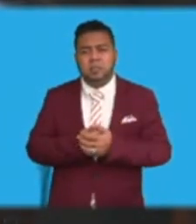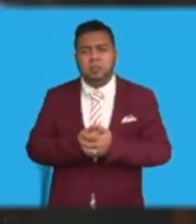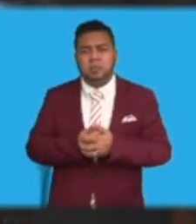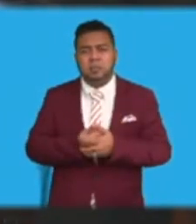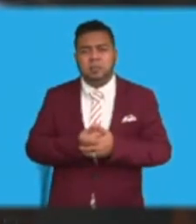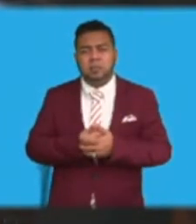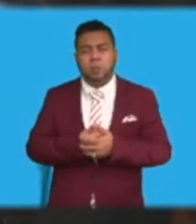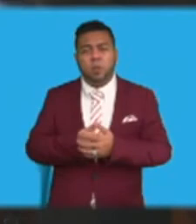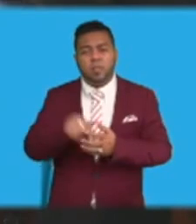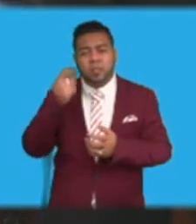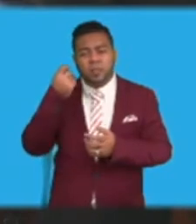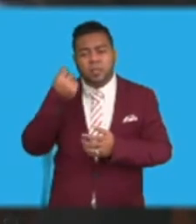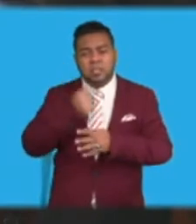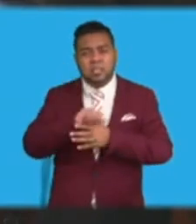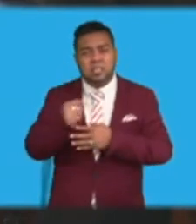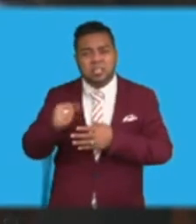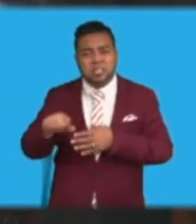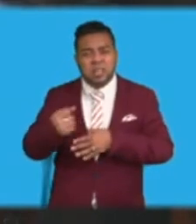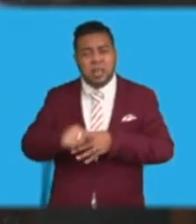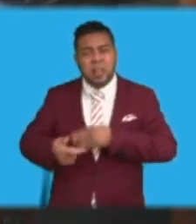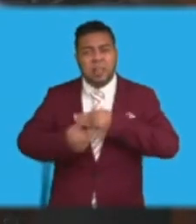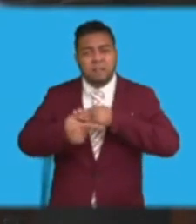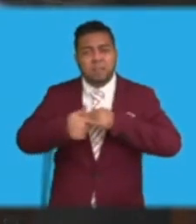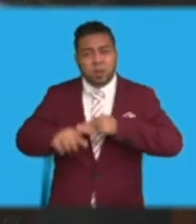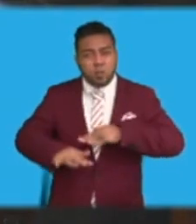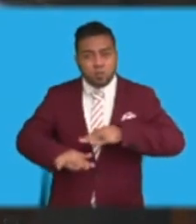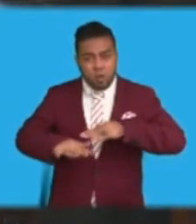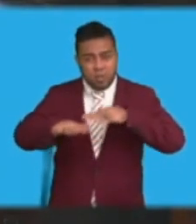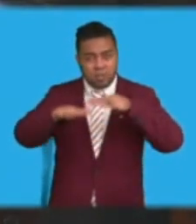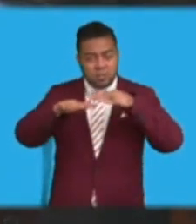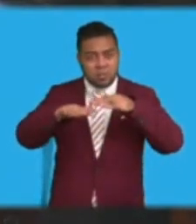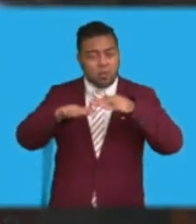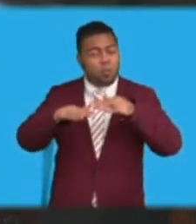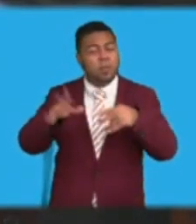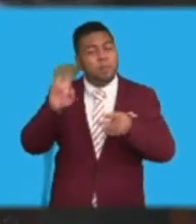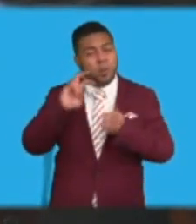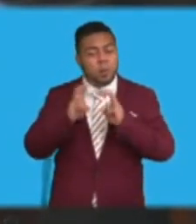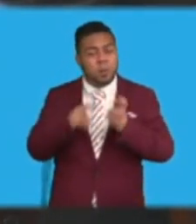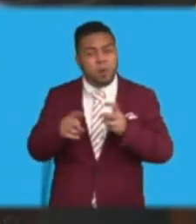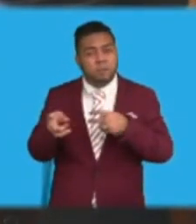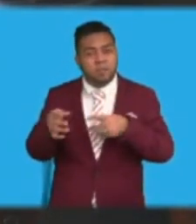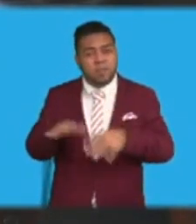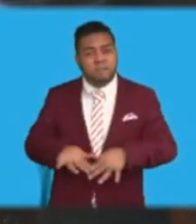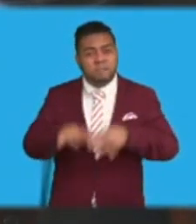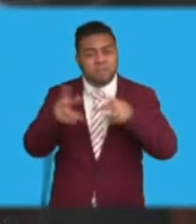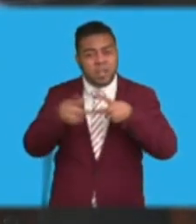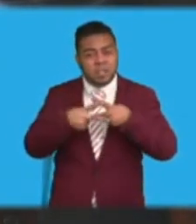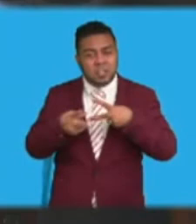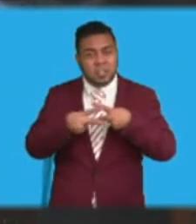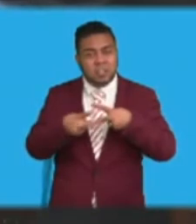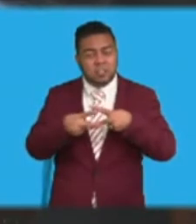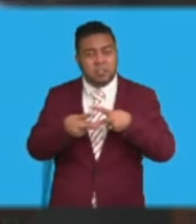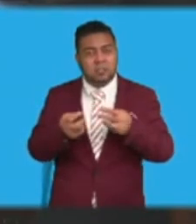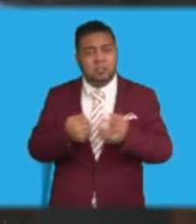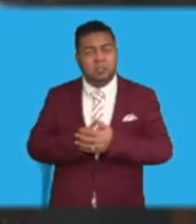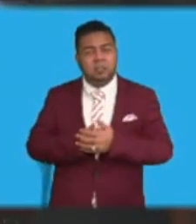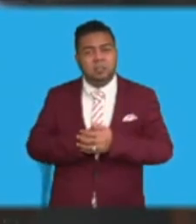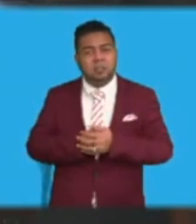Once the sea level rise, two, the problems with floodgates, people deliberately playing around